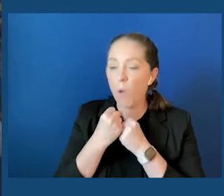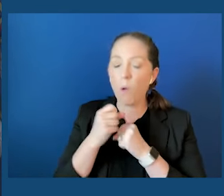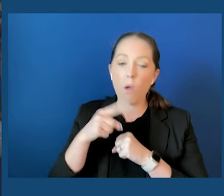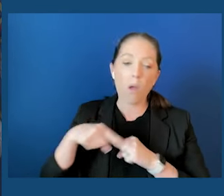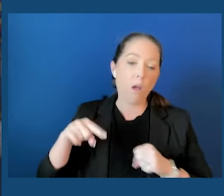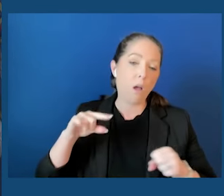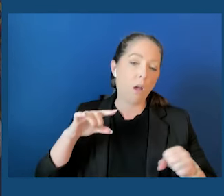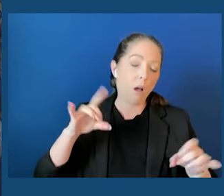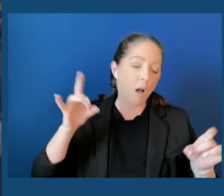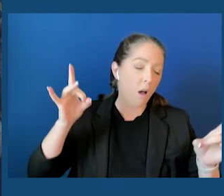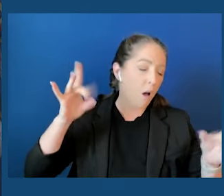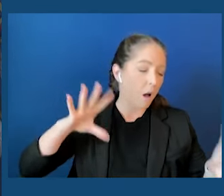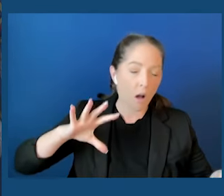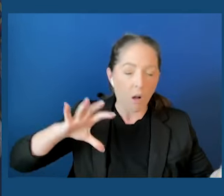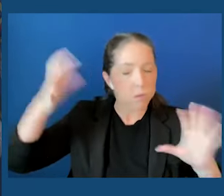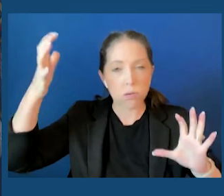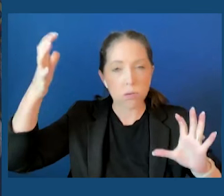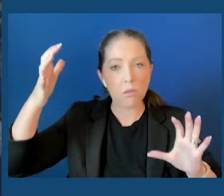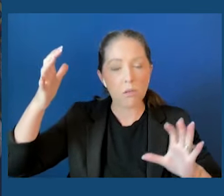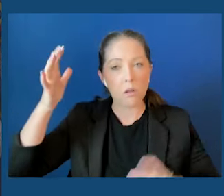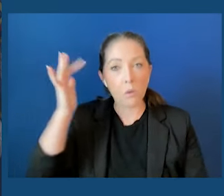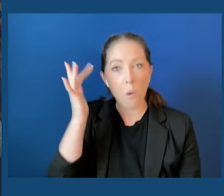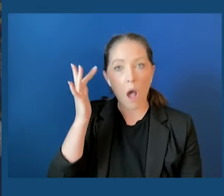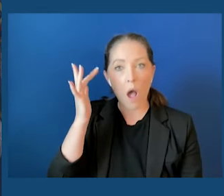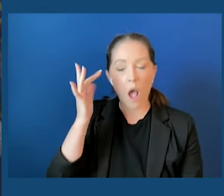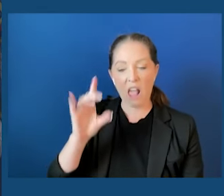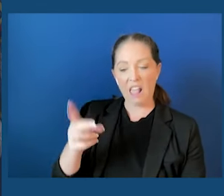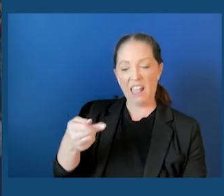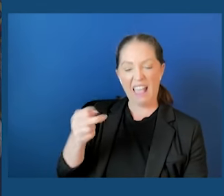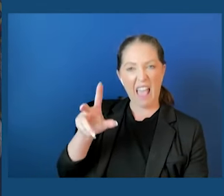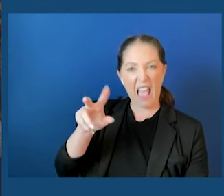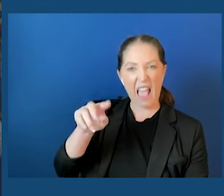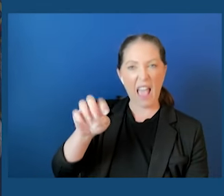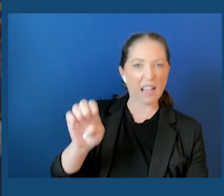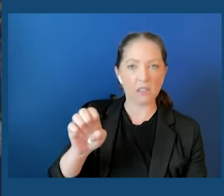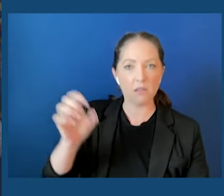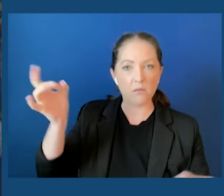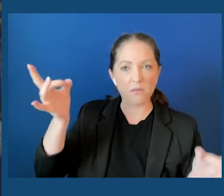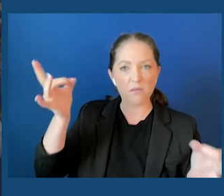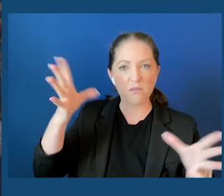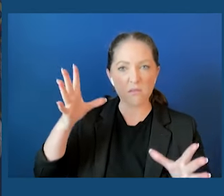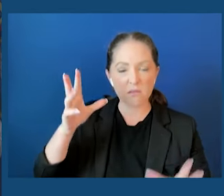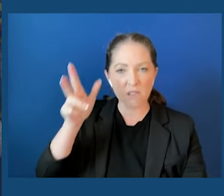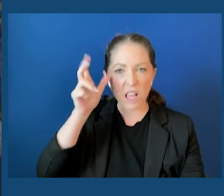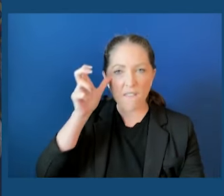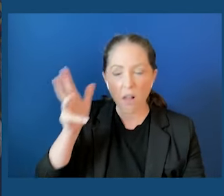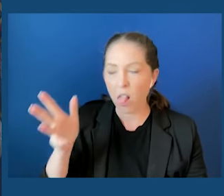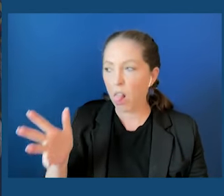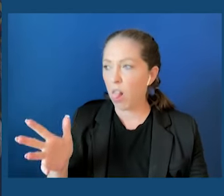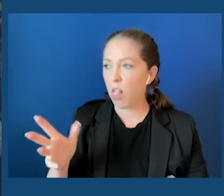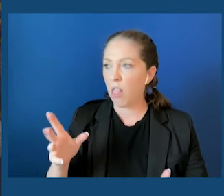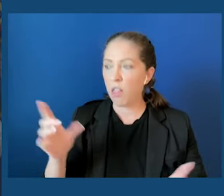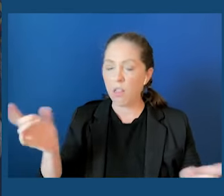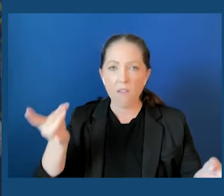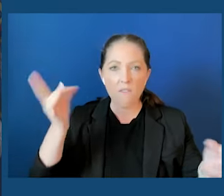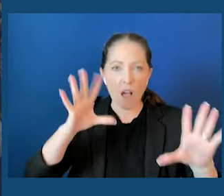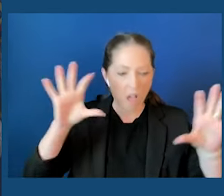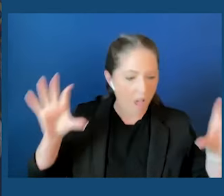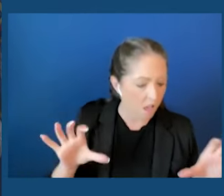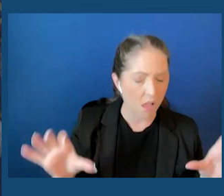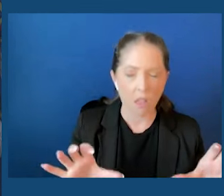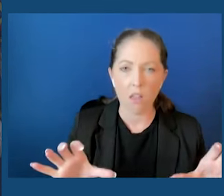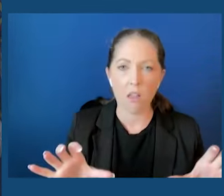A shadow created by hate, pure evil, and a despicable act of violence.